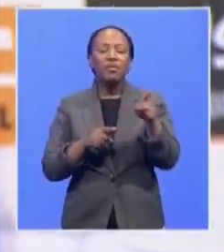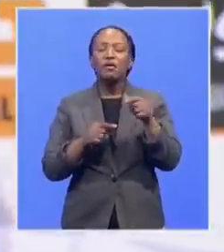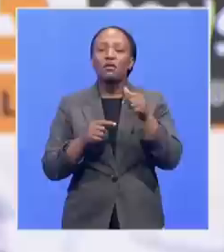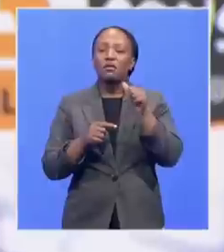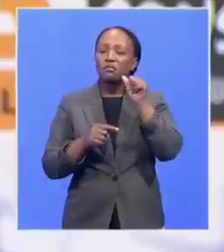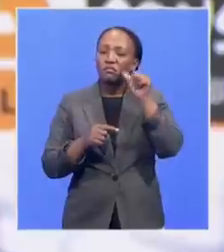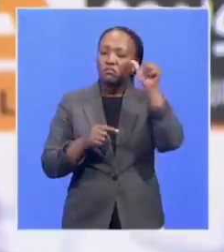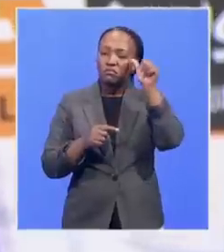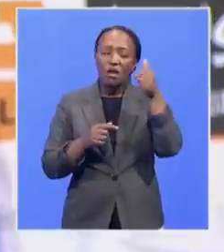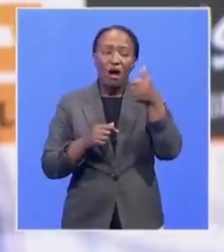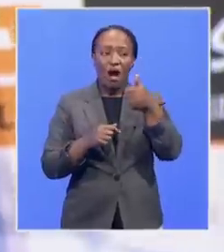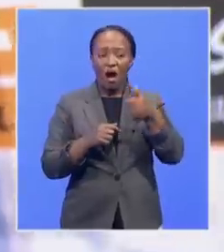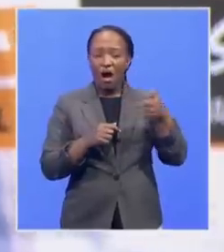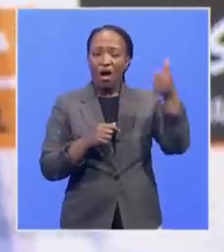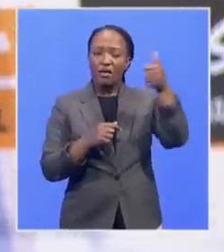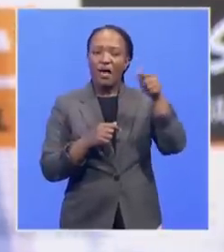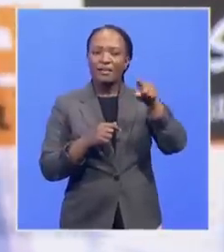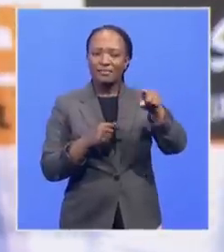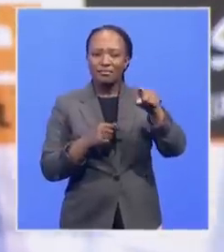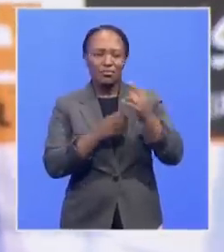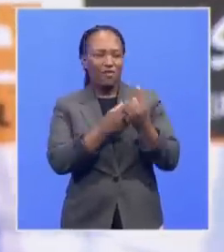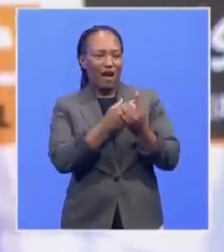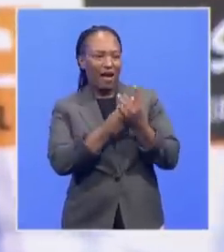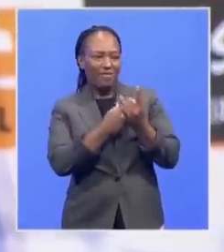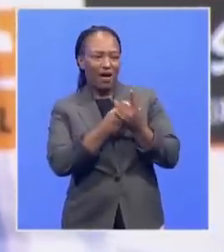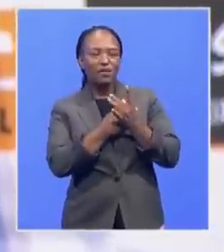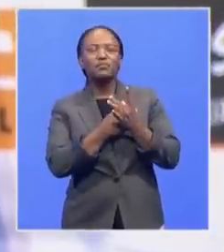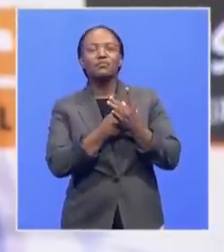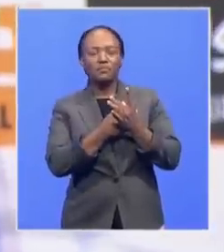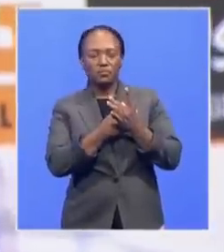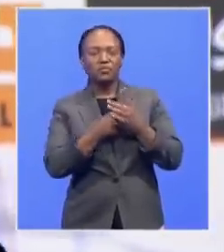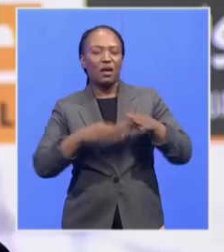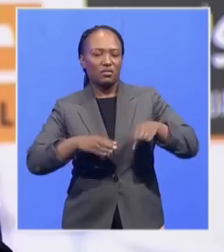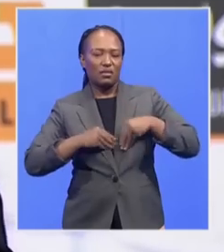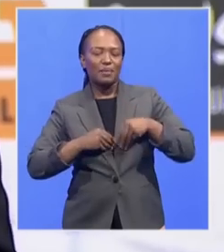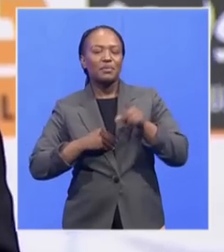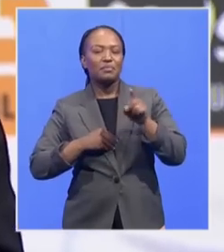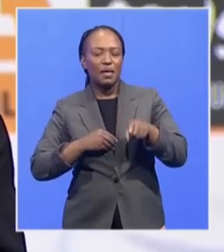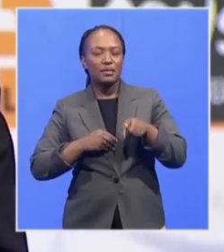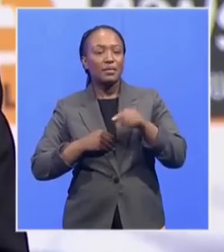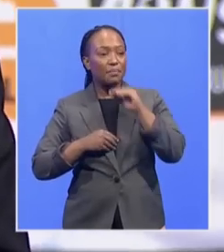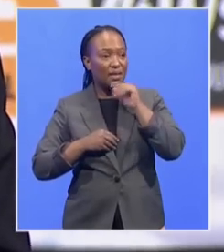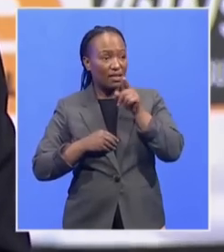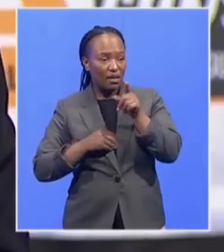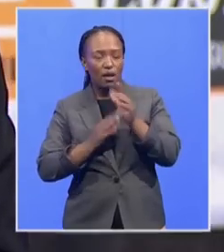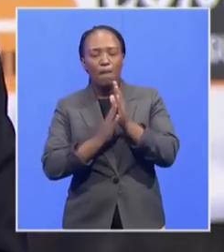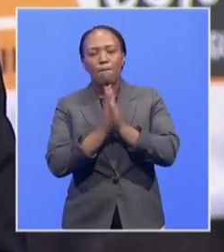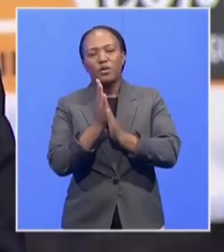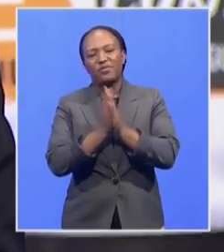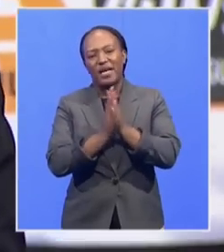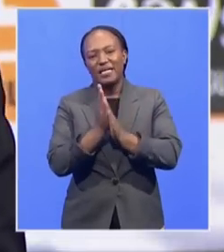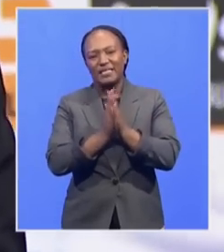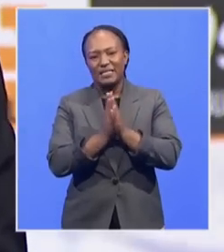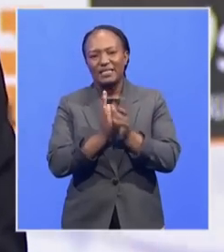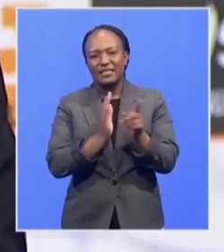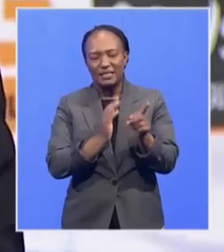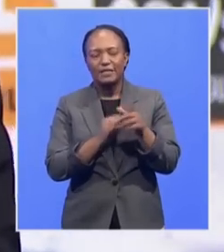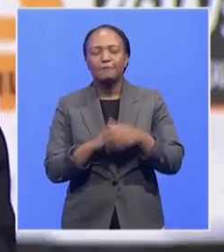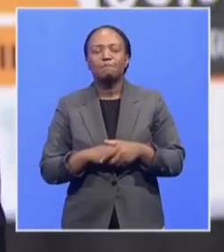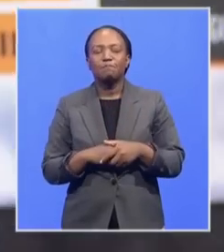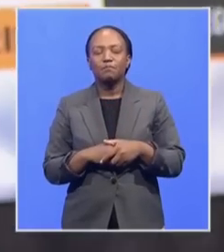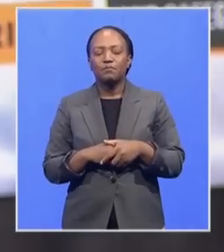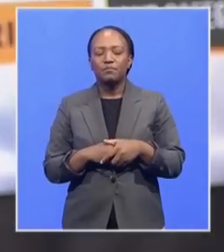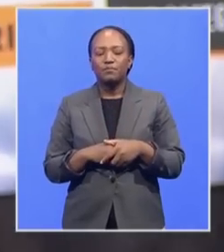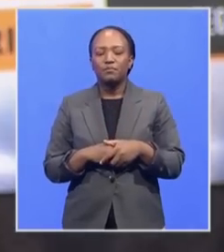is a desire to be of assistance that motivates them. Yes, let us go